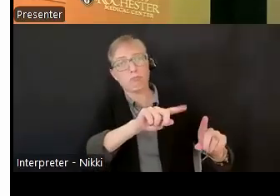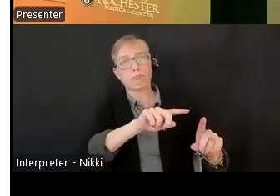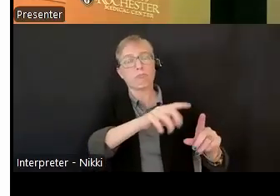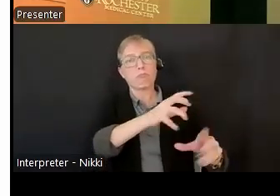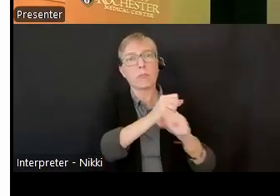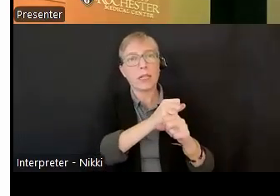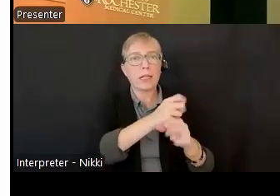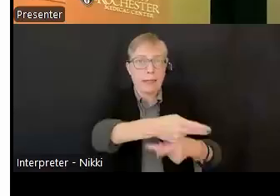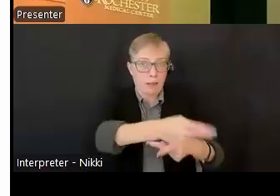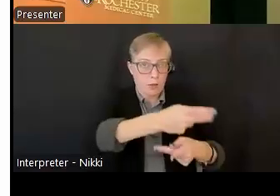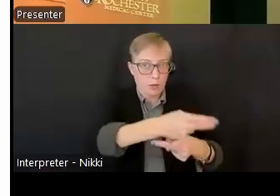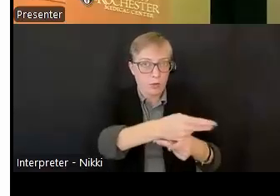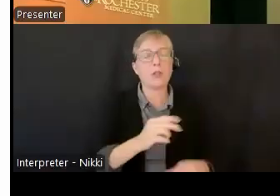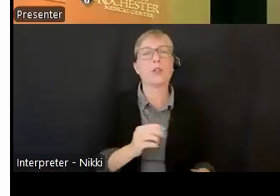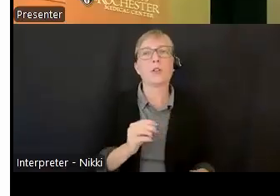for